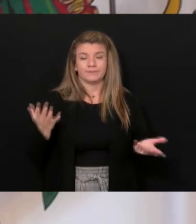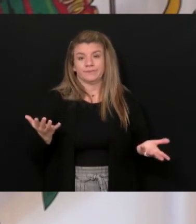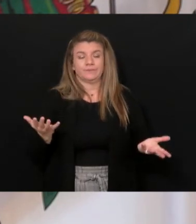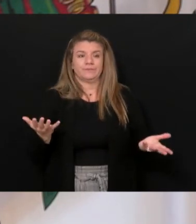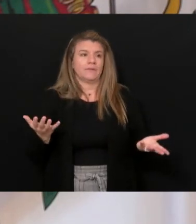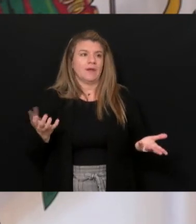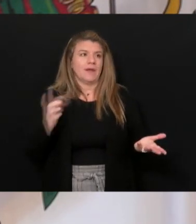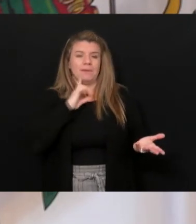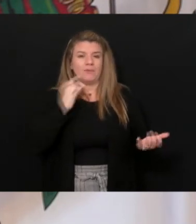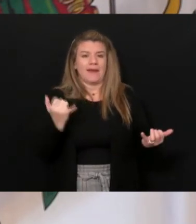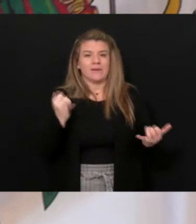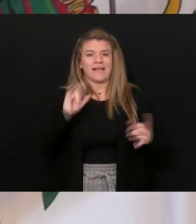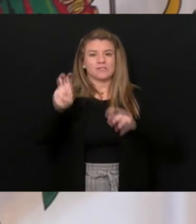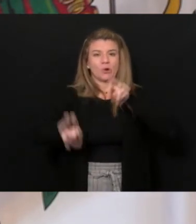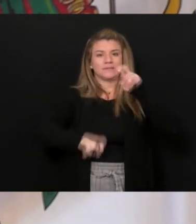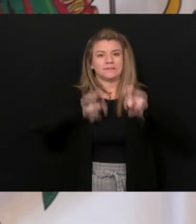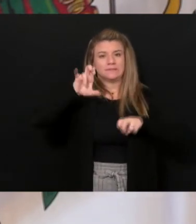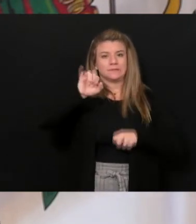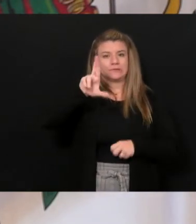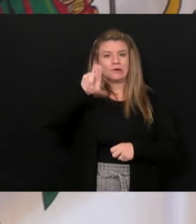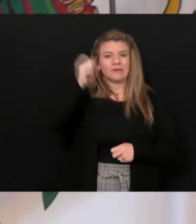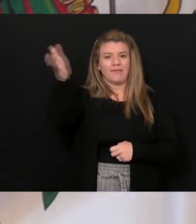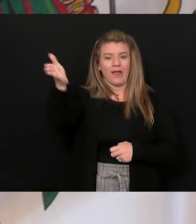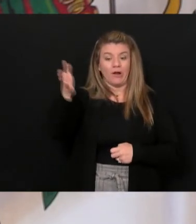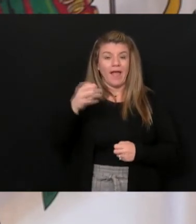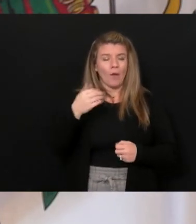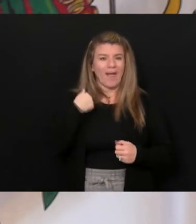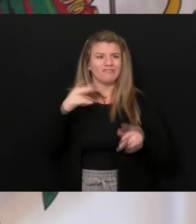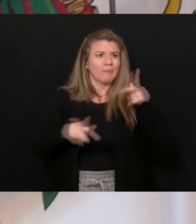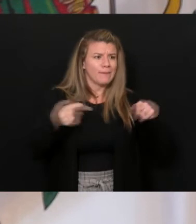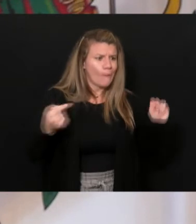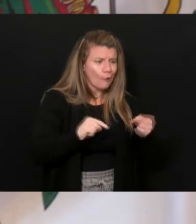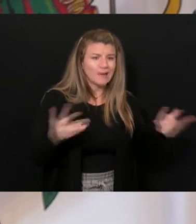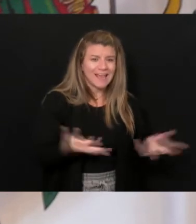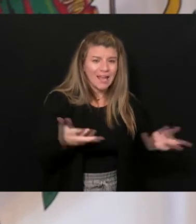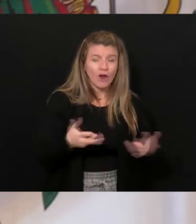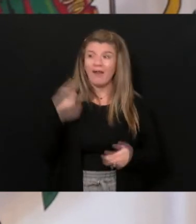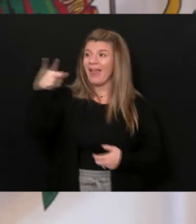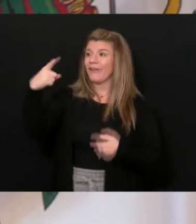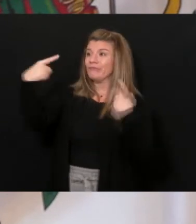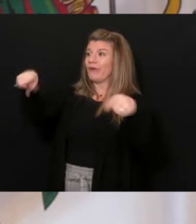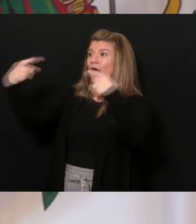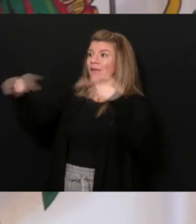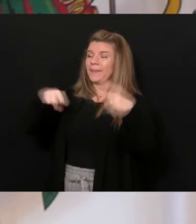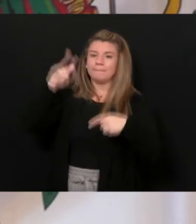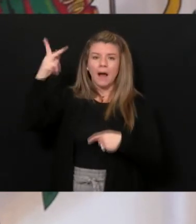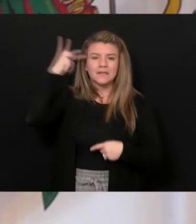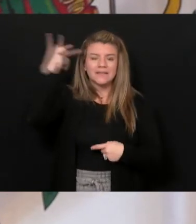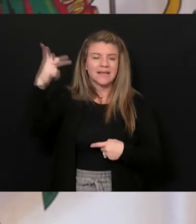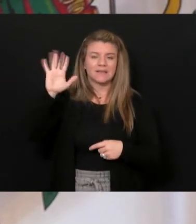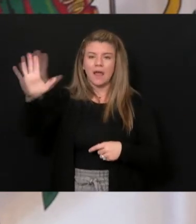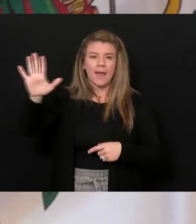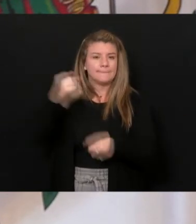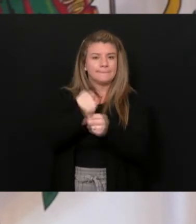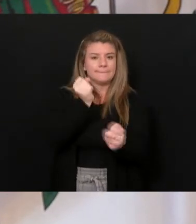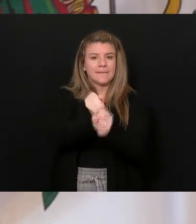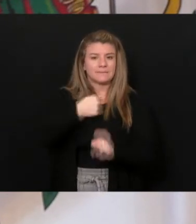it's a three-ring circus, and there's a lot of people hurting, and the circus is all about politics, and it drives me